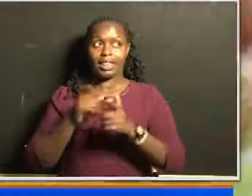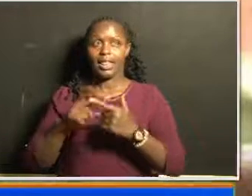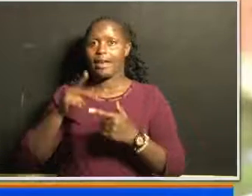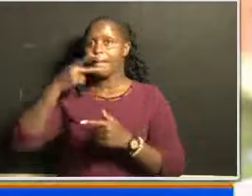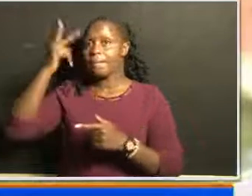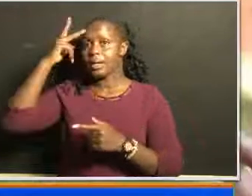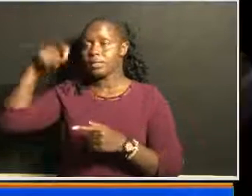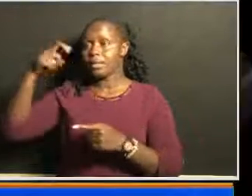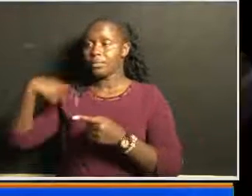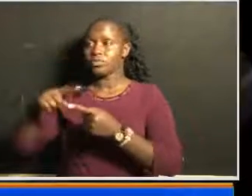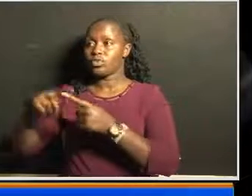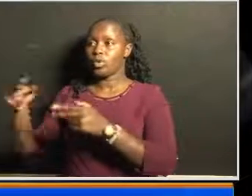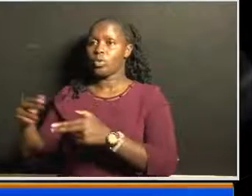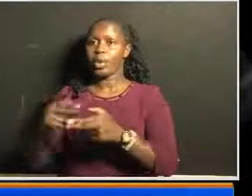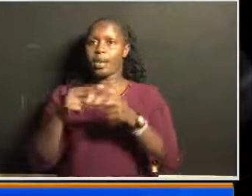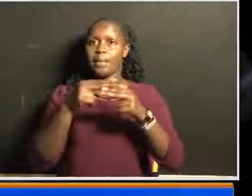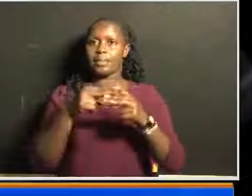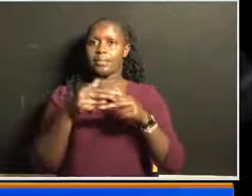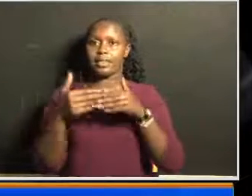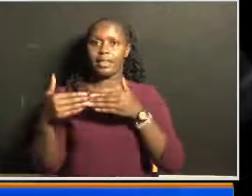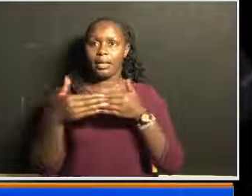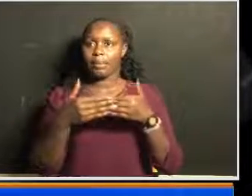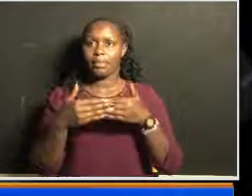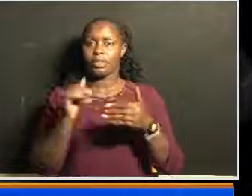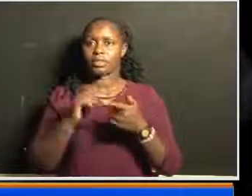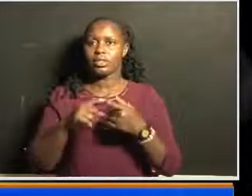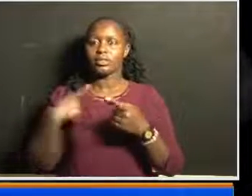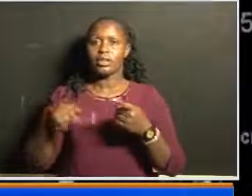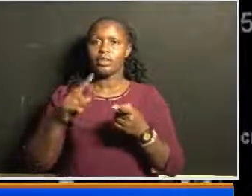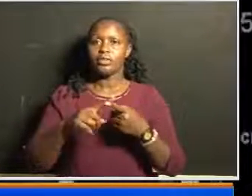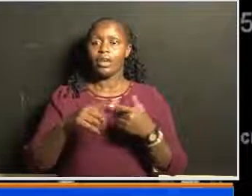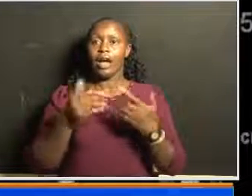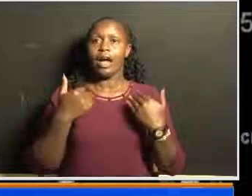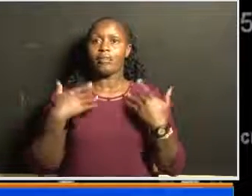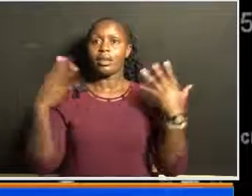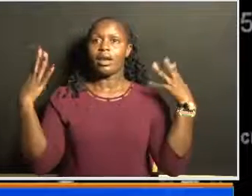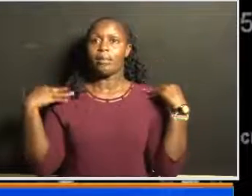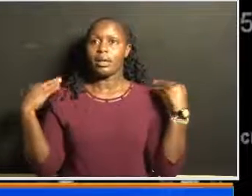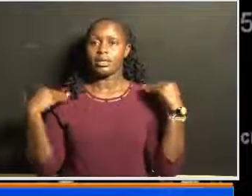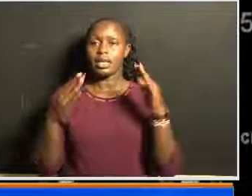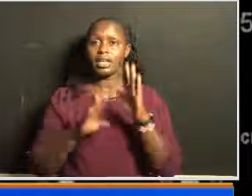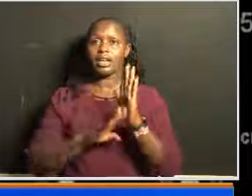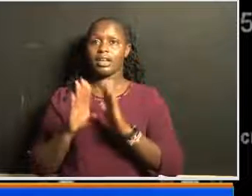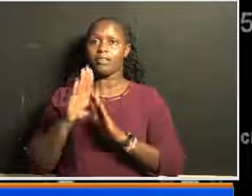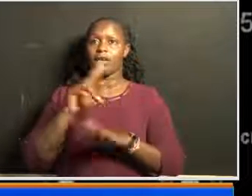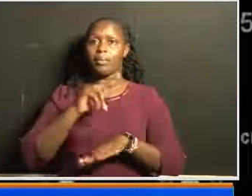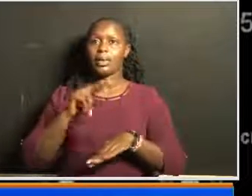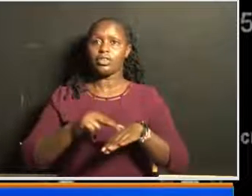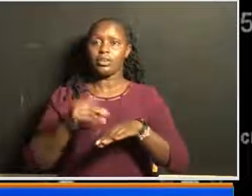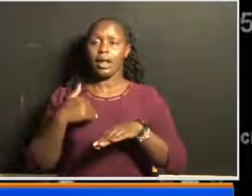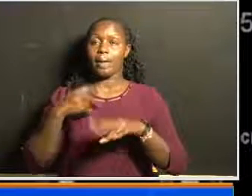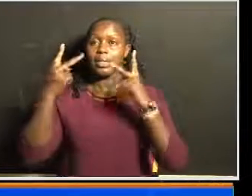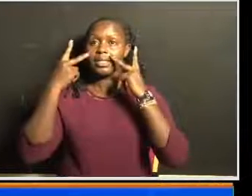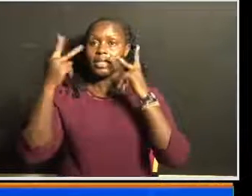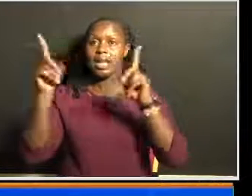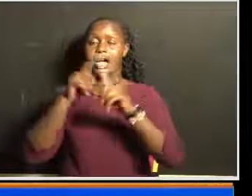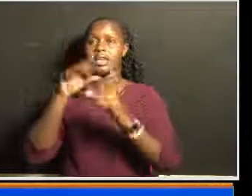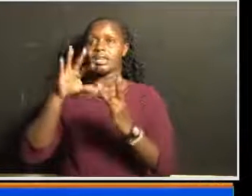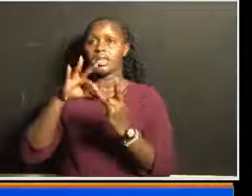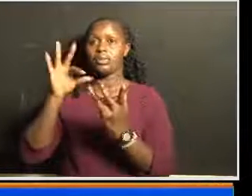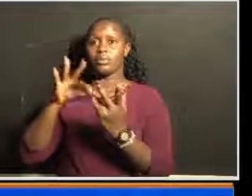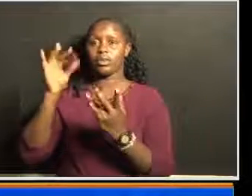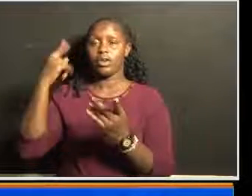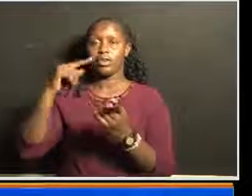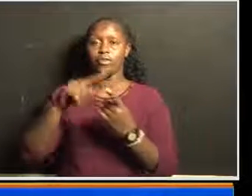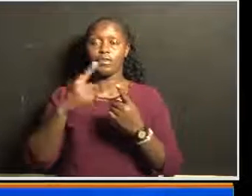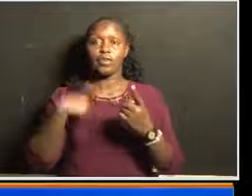supposed to name the kid. Surrogacy, which for decades have been practiced in some developed nations, has been viewed as an option for couples who